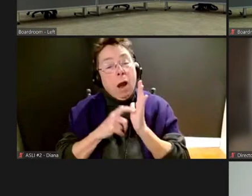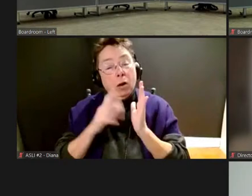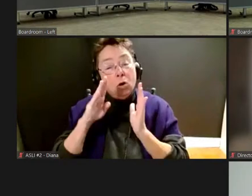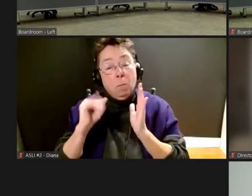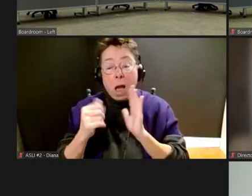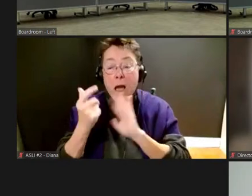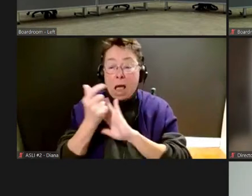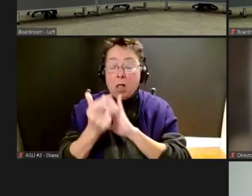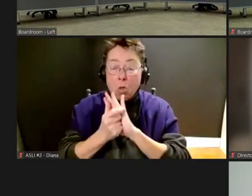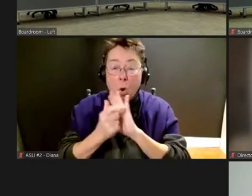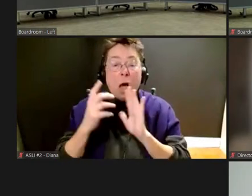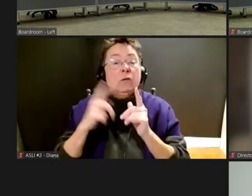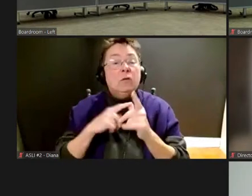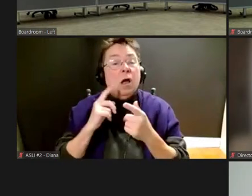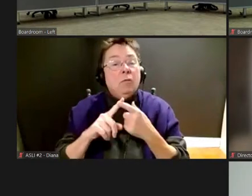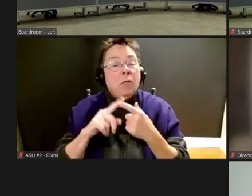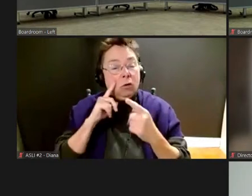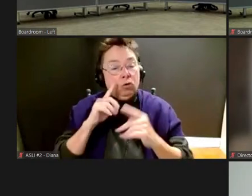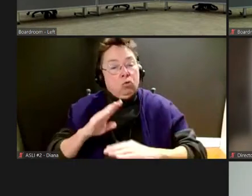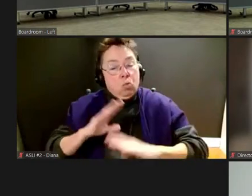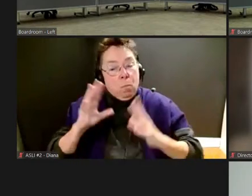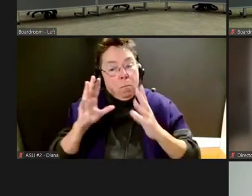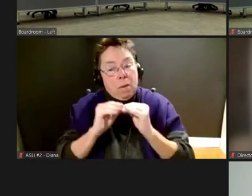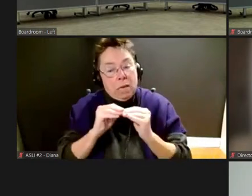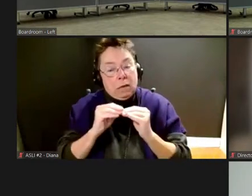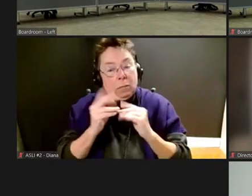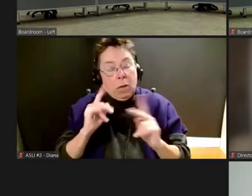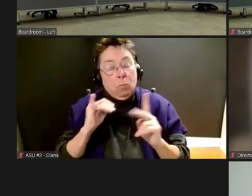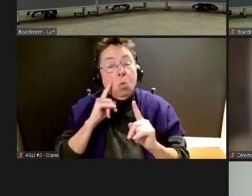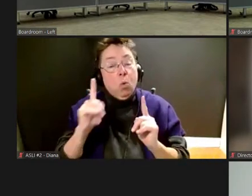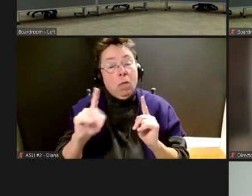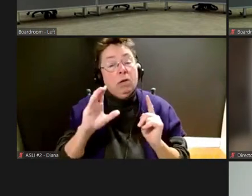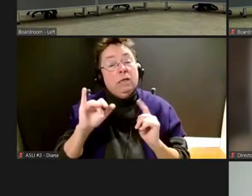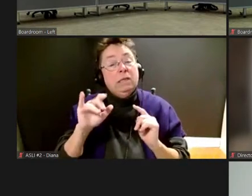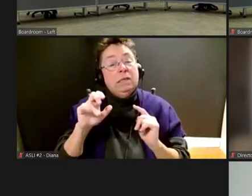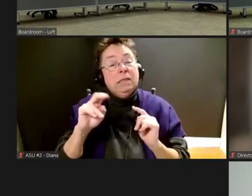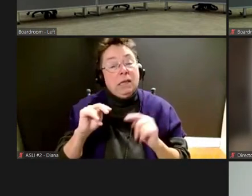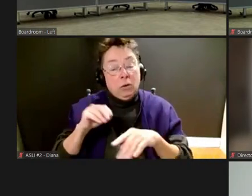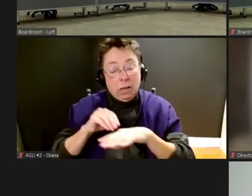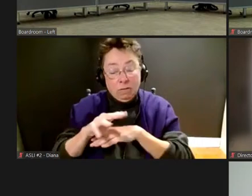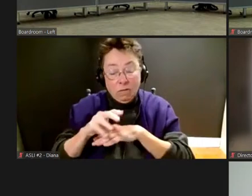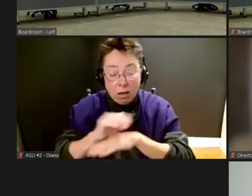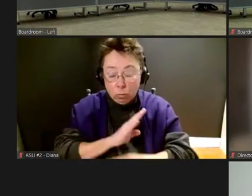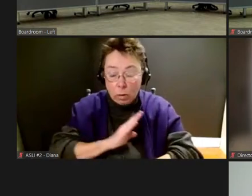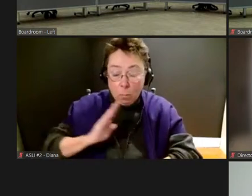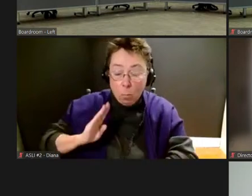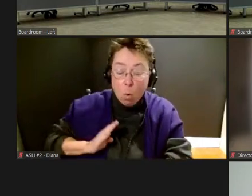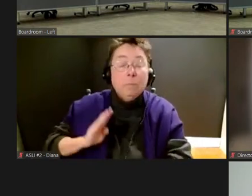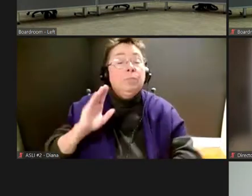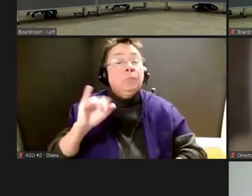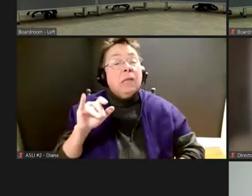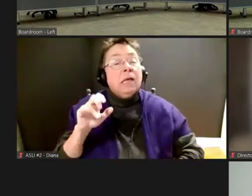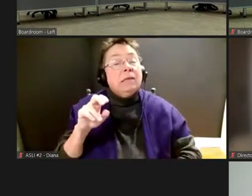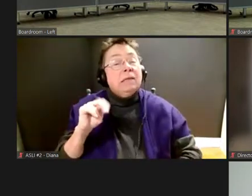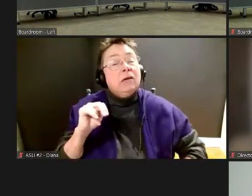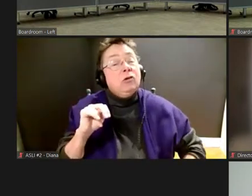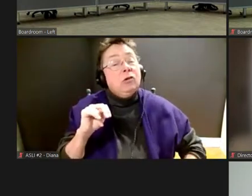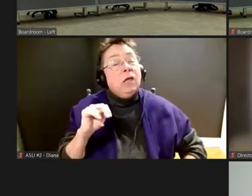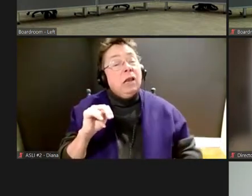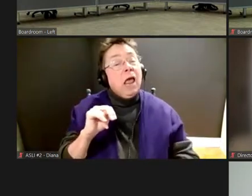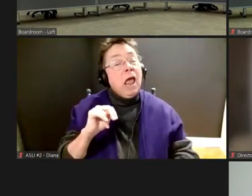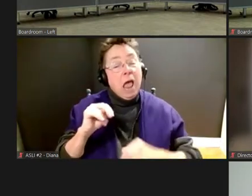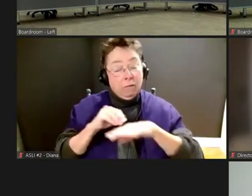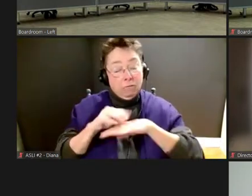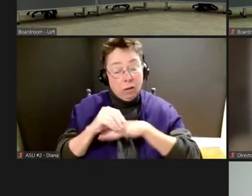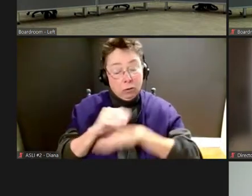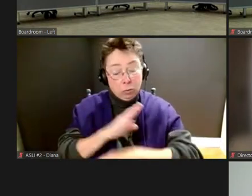3605/46 to appoint and meet quarterly with the Citizens Advisory Board. The Citizens Advisory Board is not the solution to this expertise gap, but it will